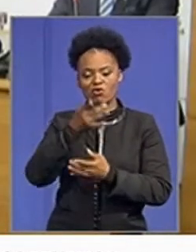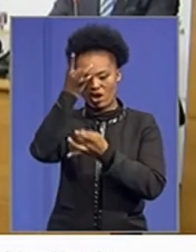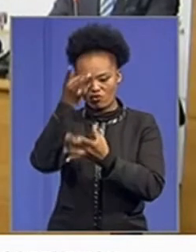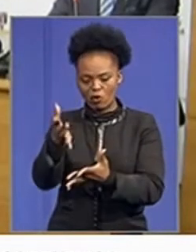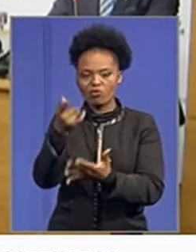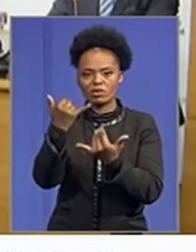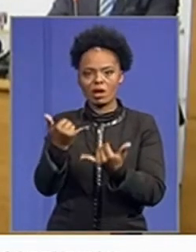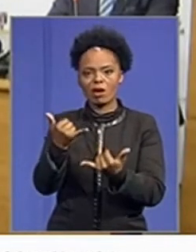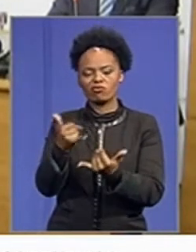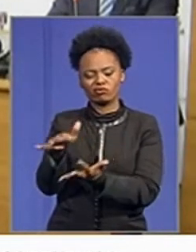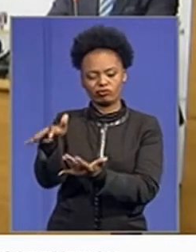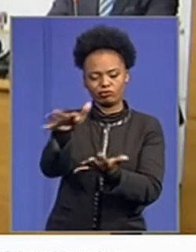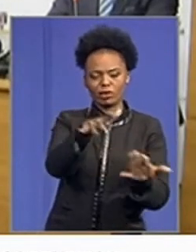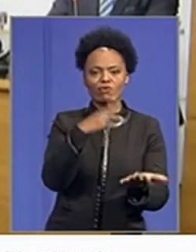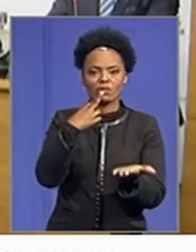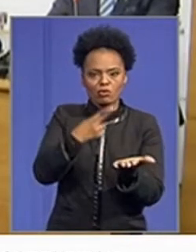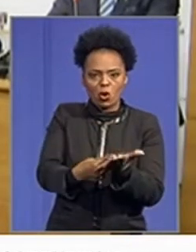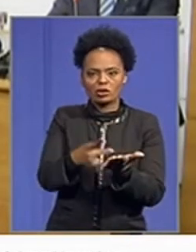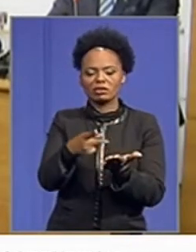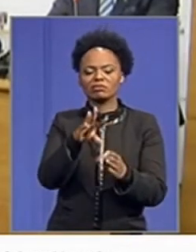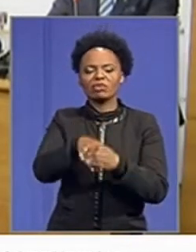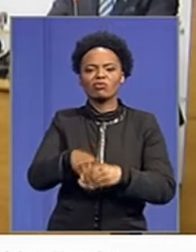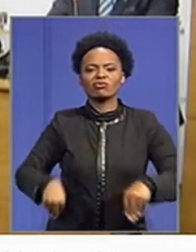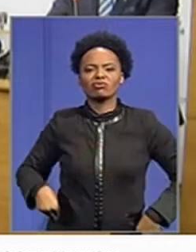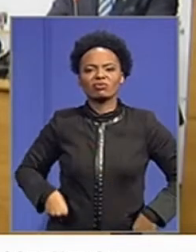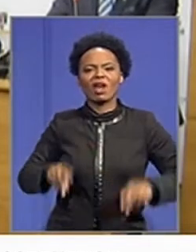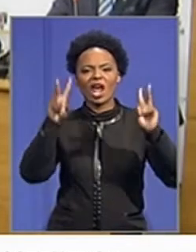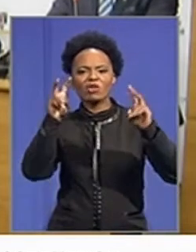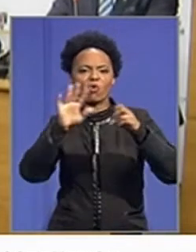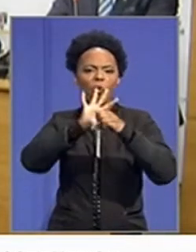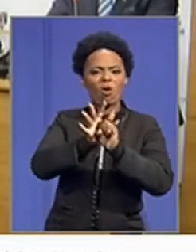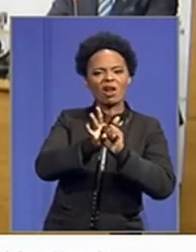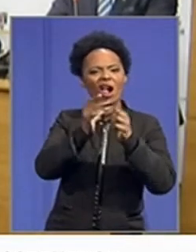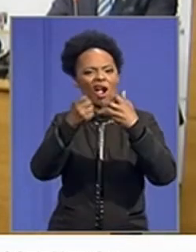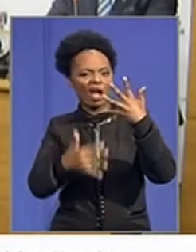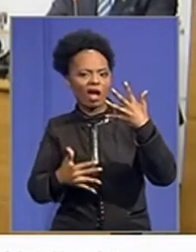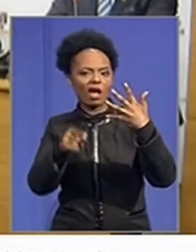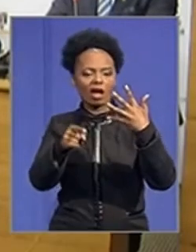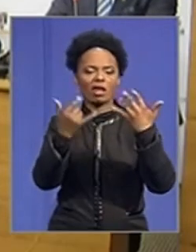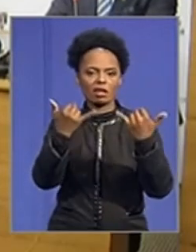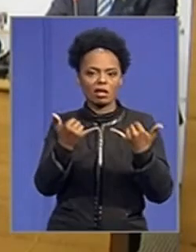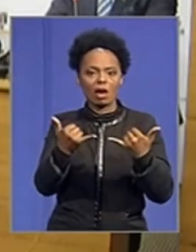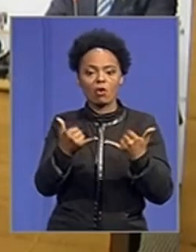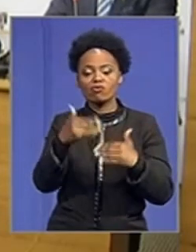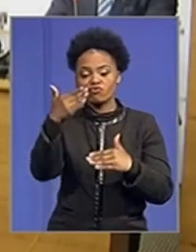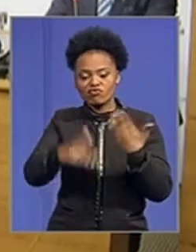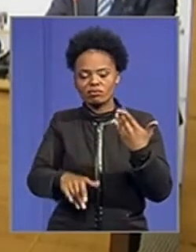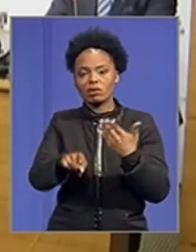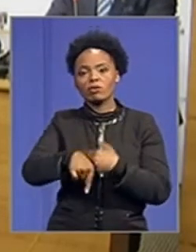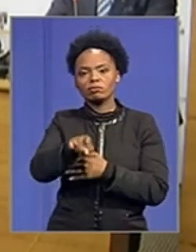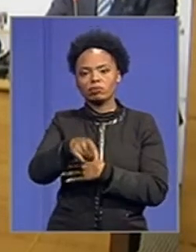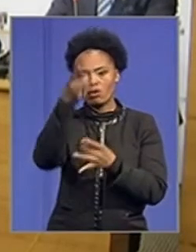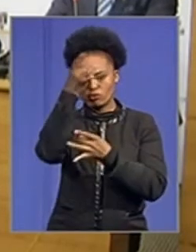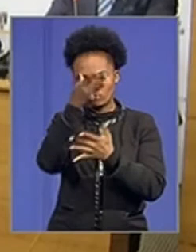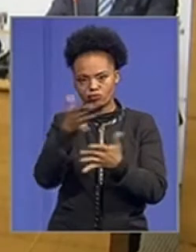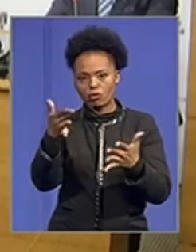dithendara tsa thepa ya ho itshireletsa kgahlano le COVID-19. Diphuputso tsena di tla phethelwa mafelong a kgwedi ya Phato. Ha